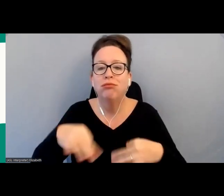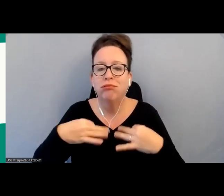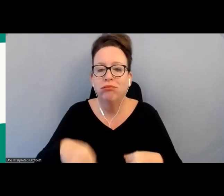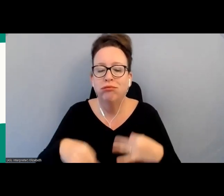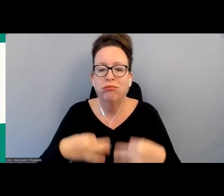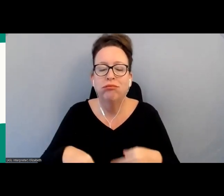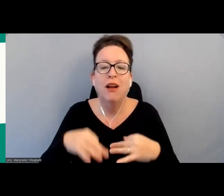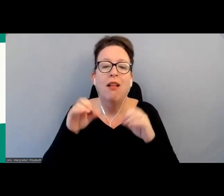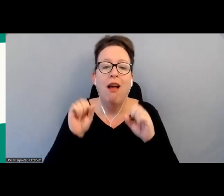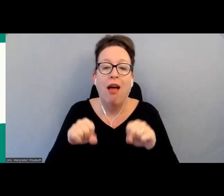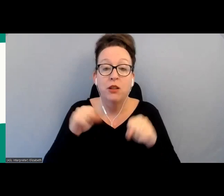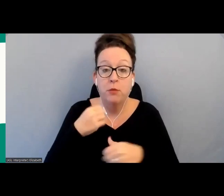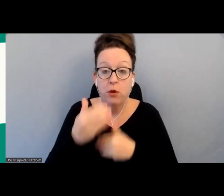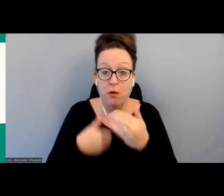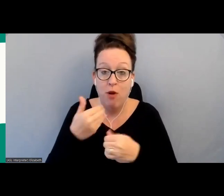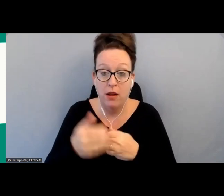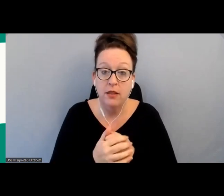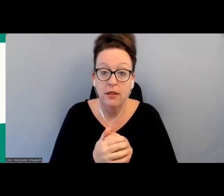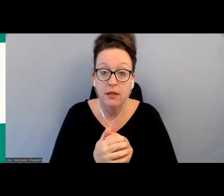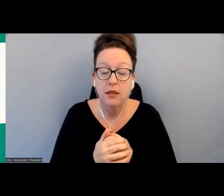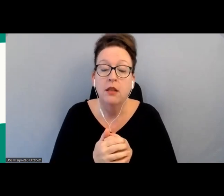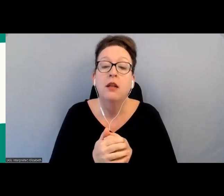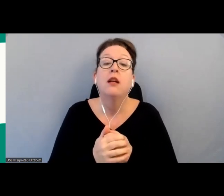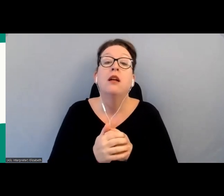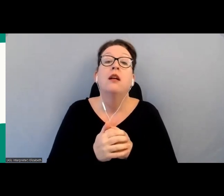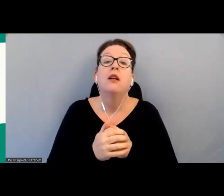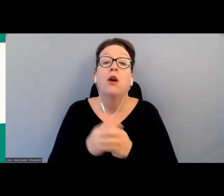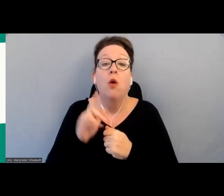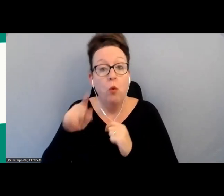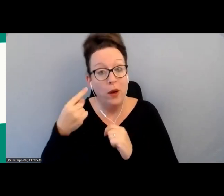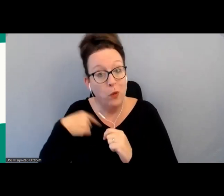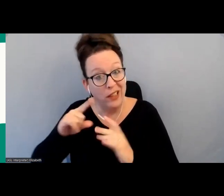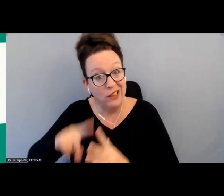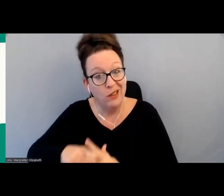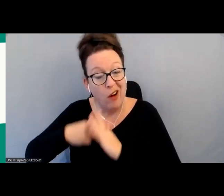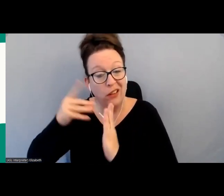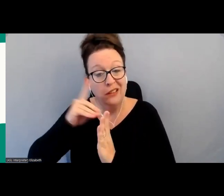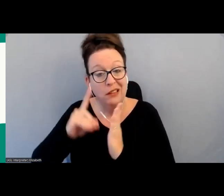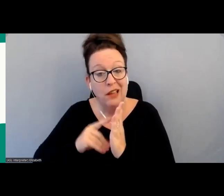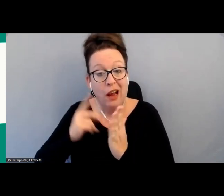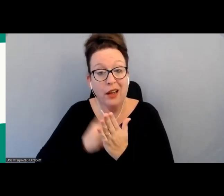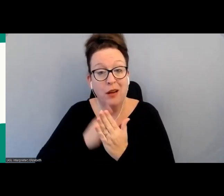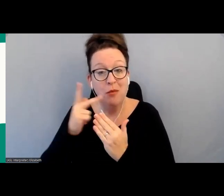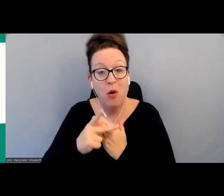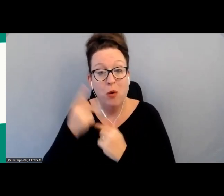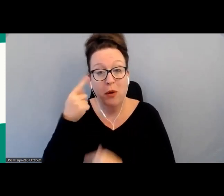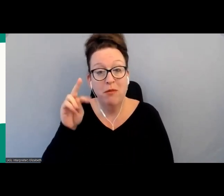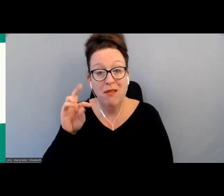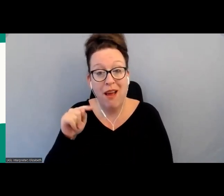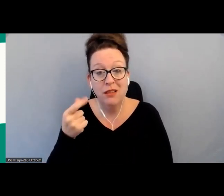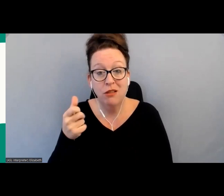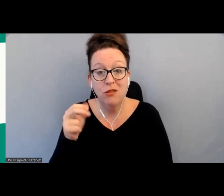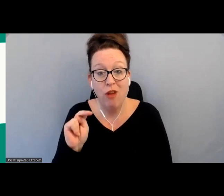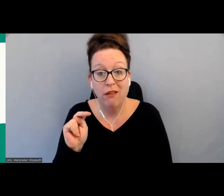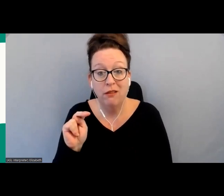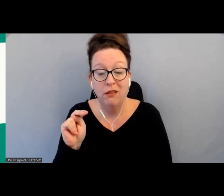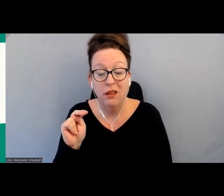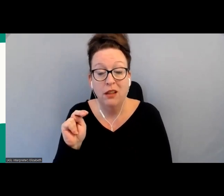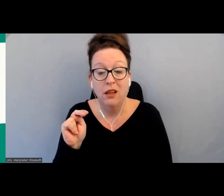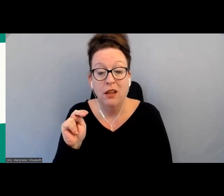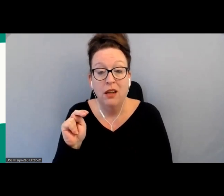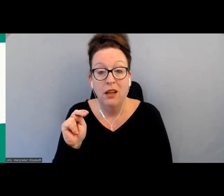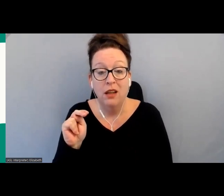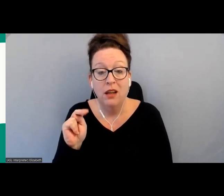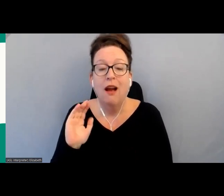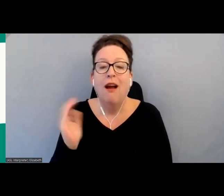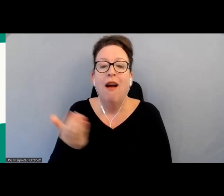process. So when we were in the design phase of Next Gen Careers,